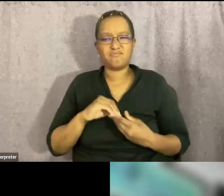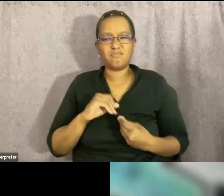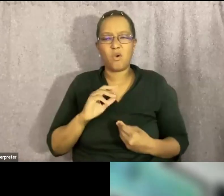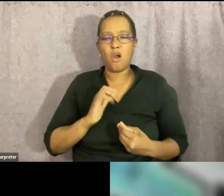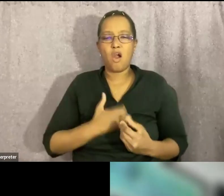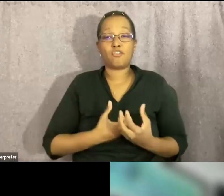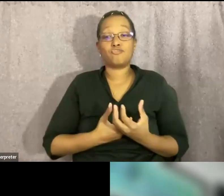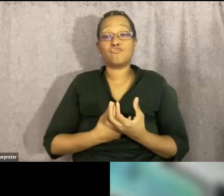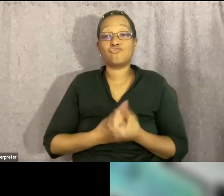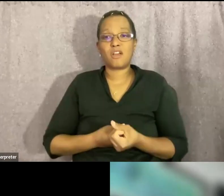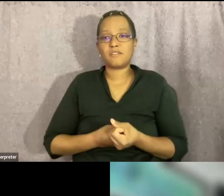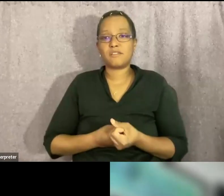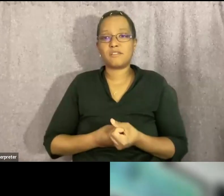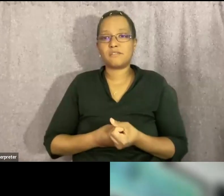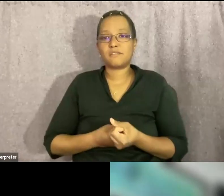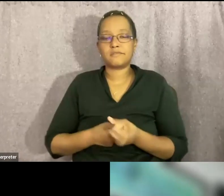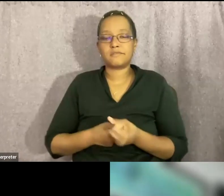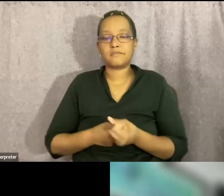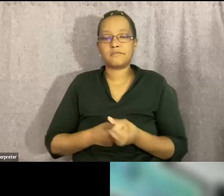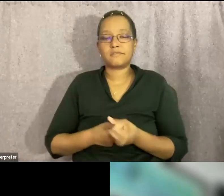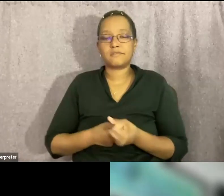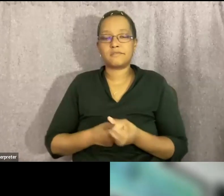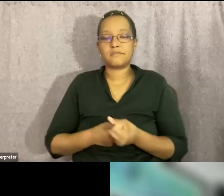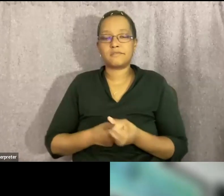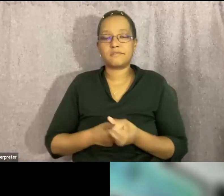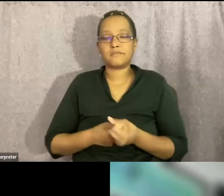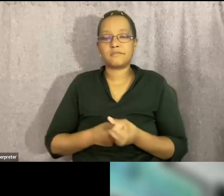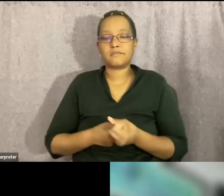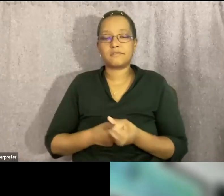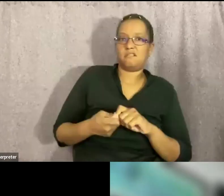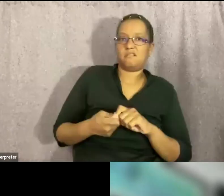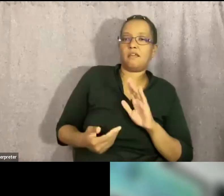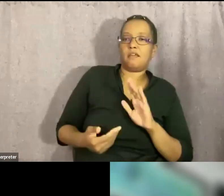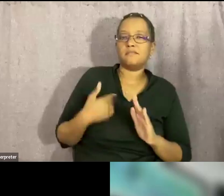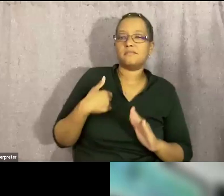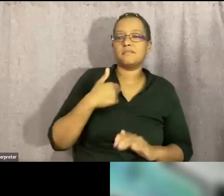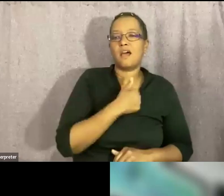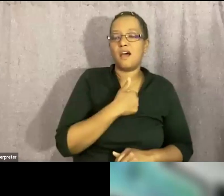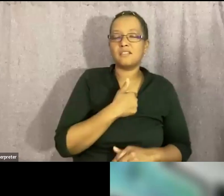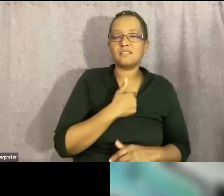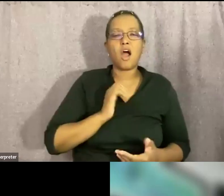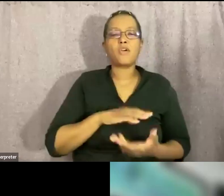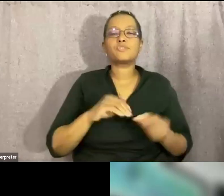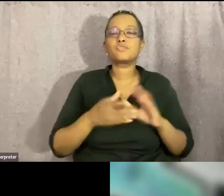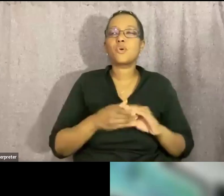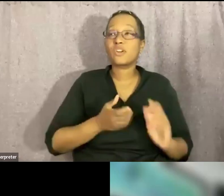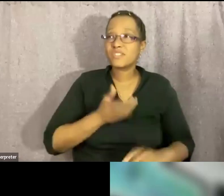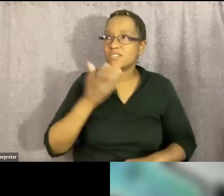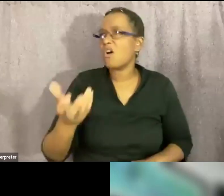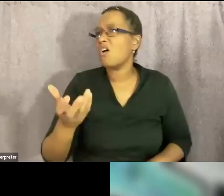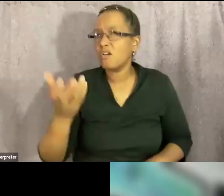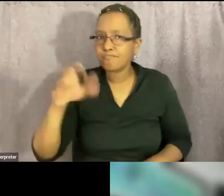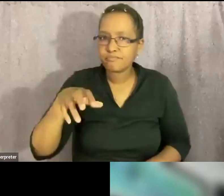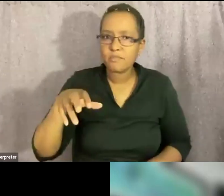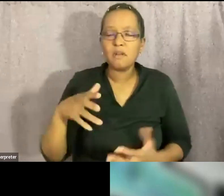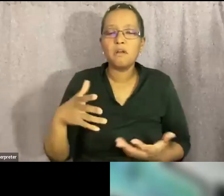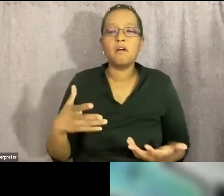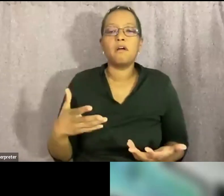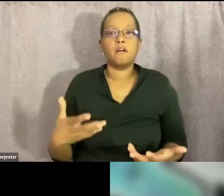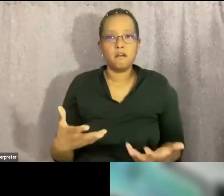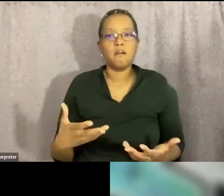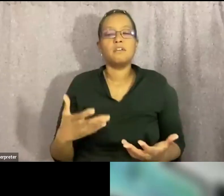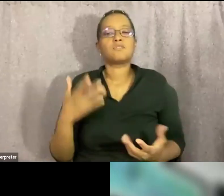I'm working on a foundational document that'll have collection and acquisition policies, consent policies